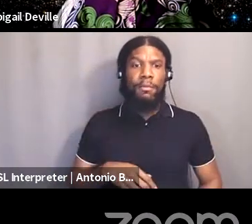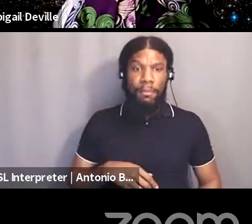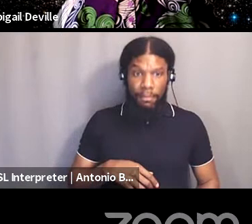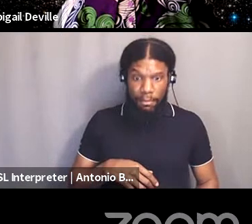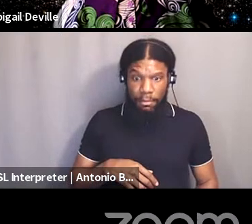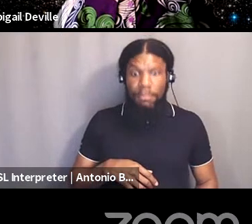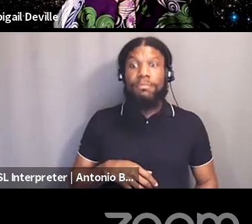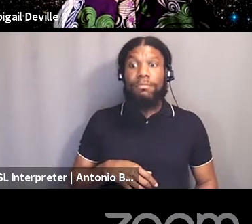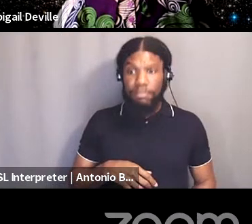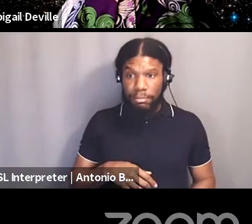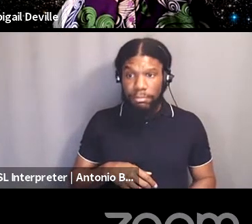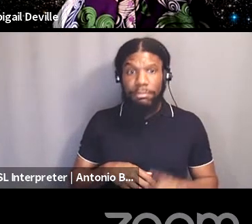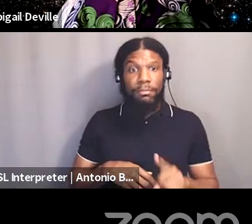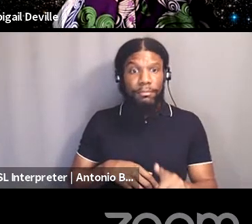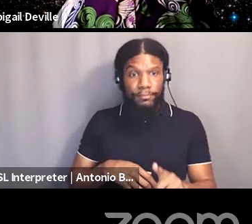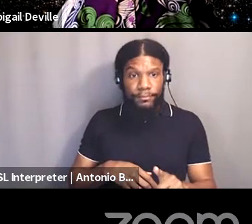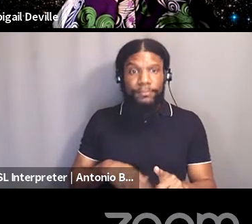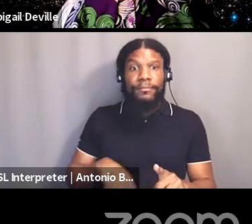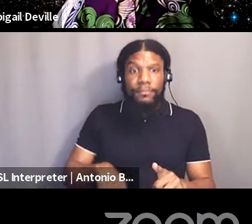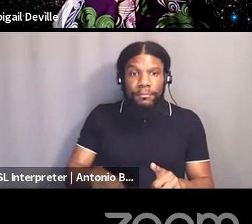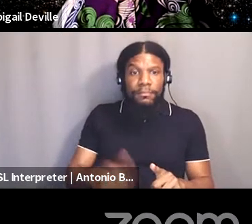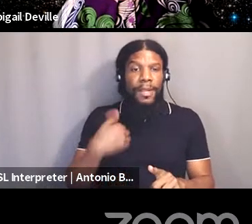Black Poirot in the film, but also